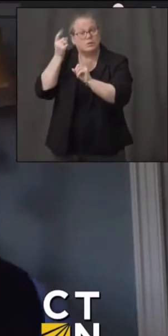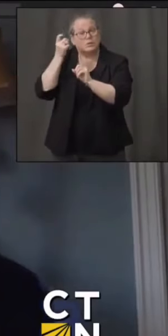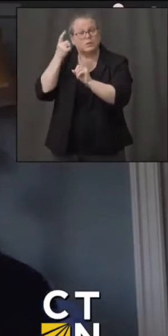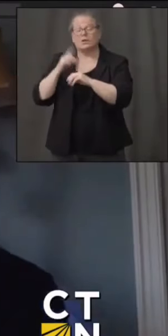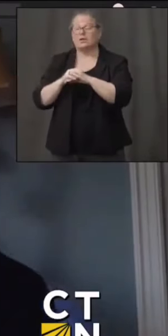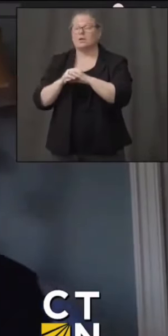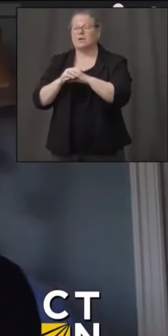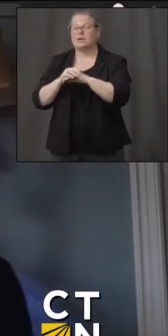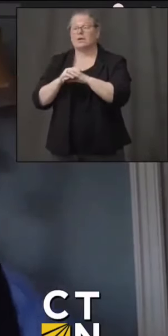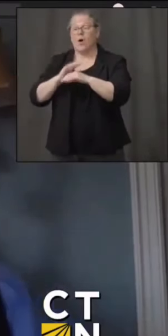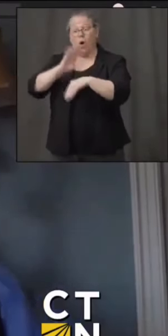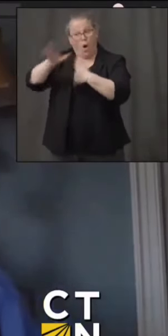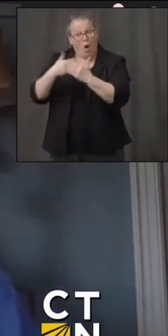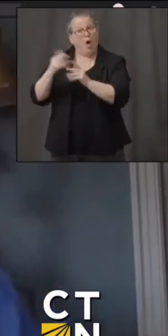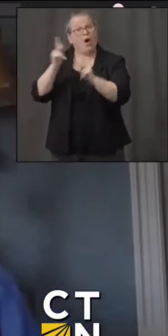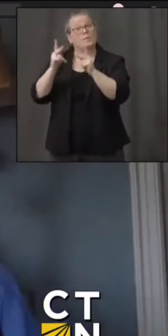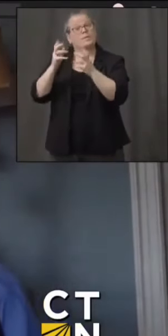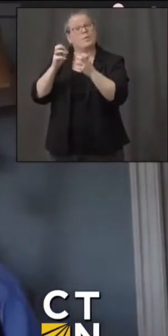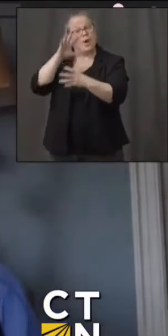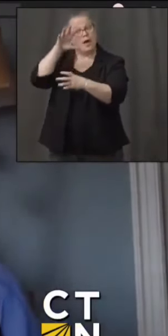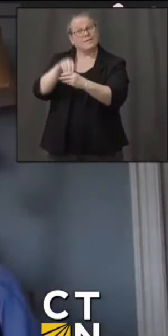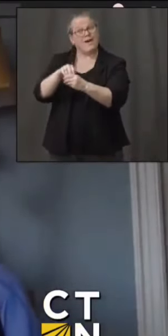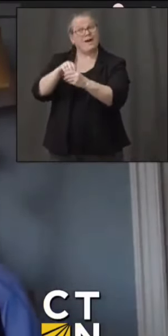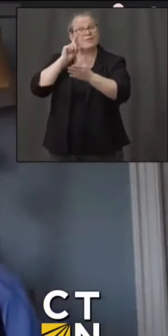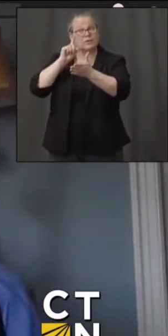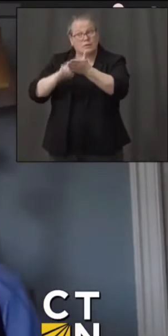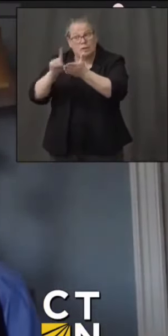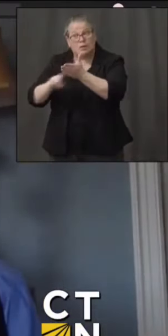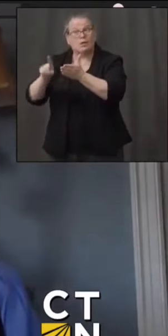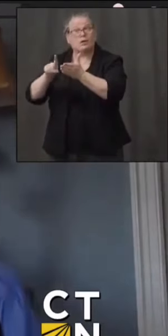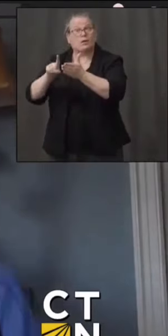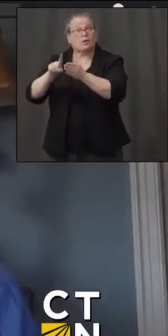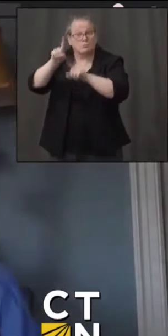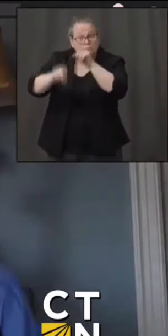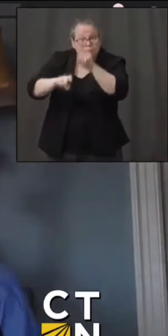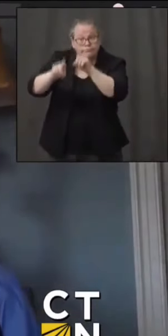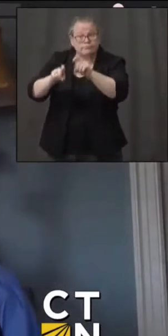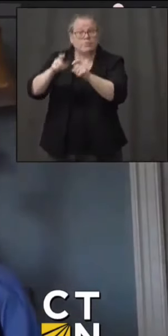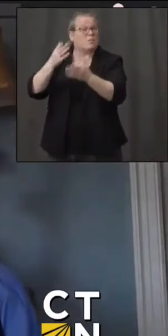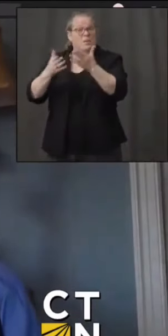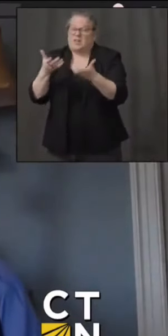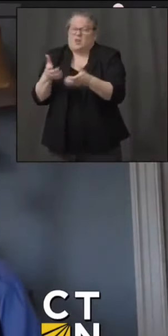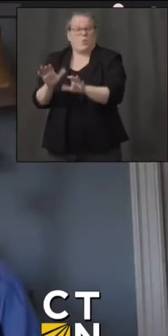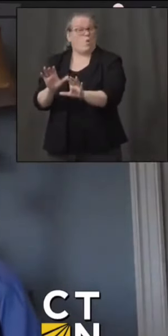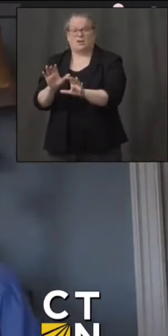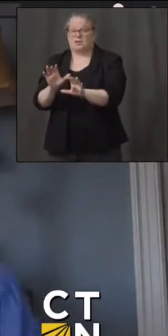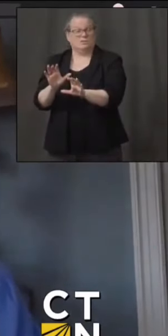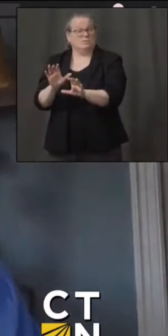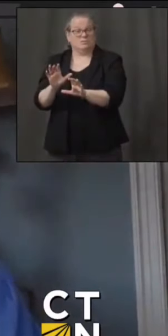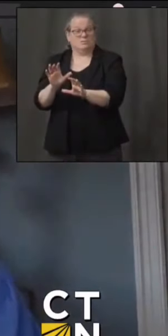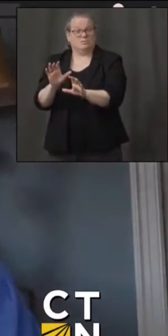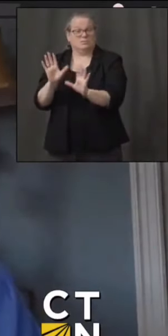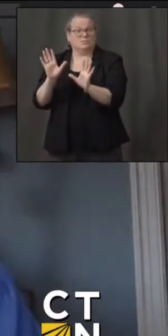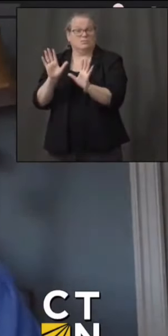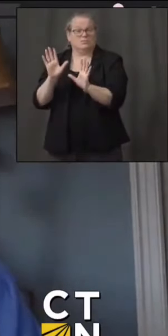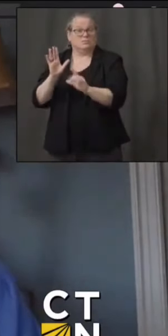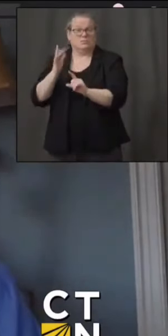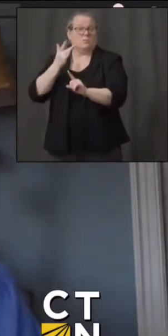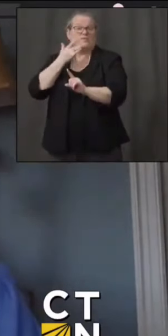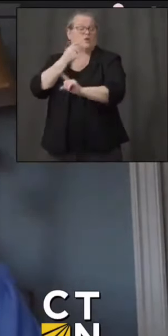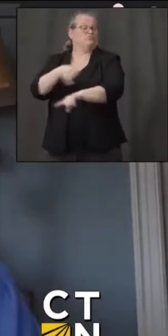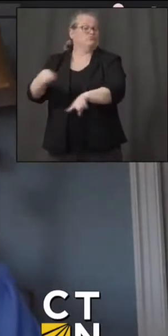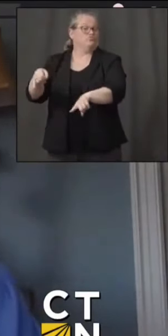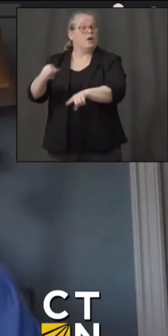tracing, but our goal is to reach every case, to identify every contact, and ask them to participate in